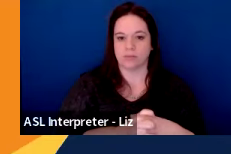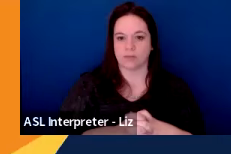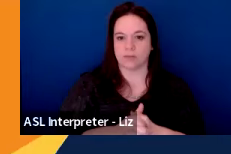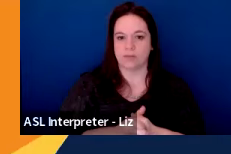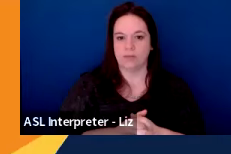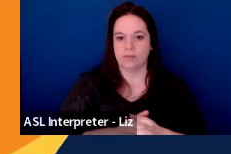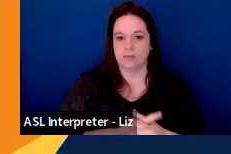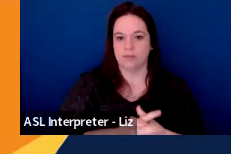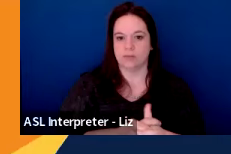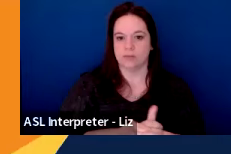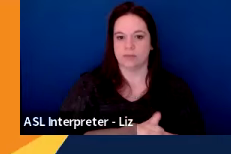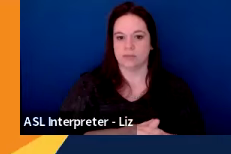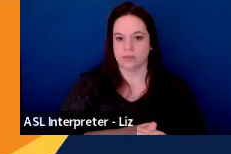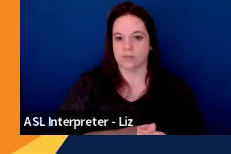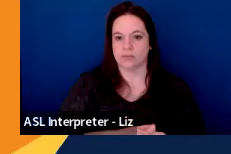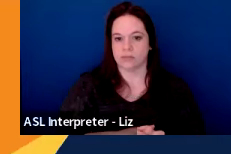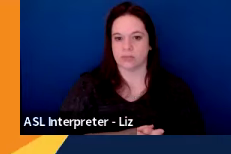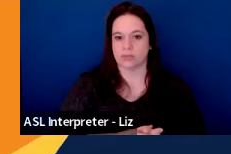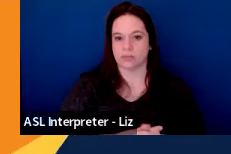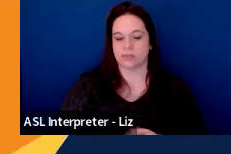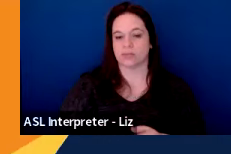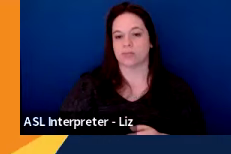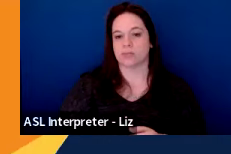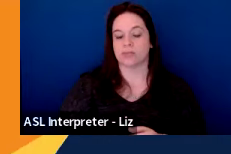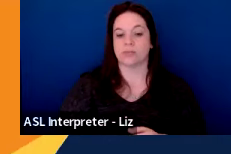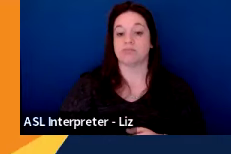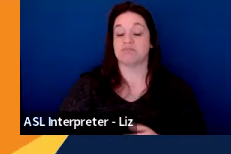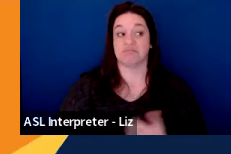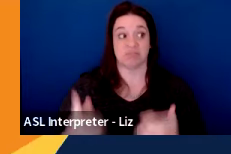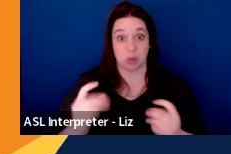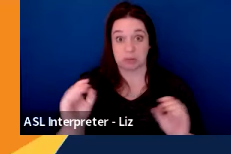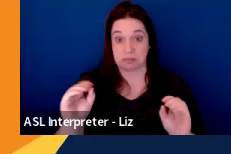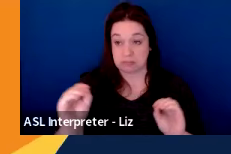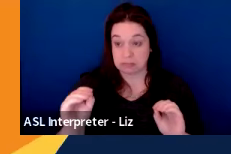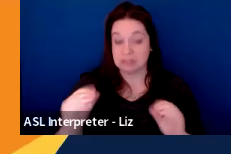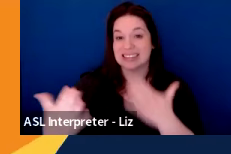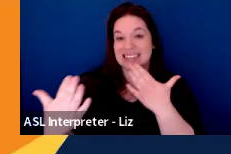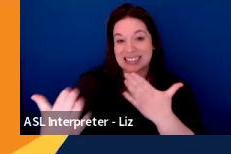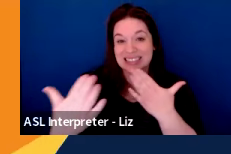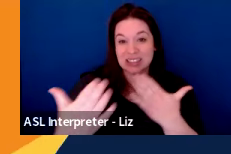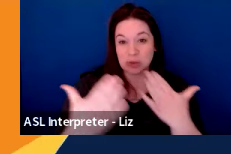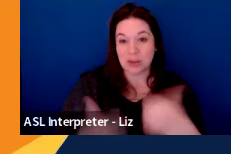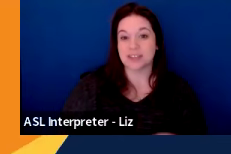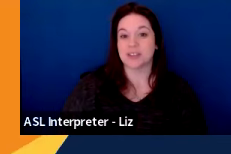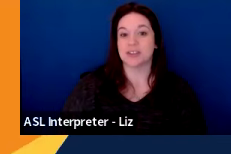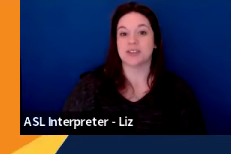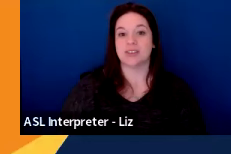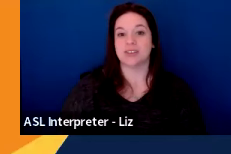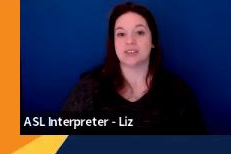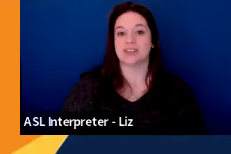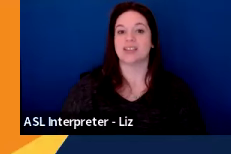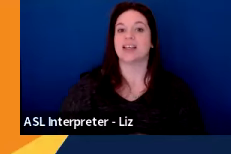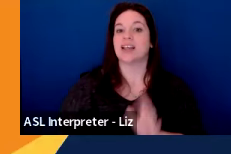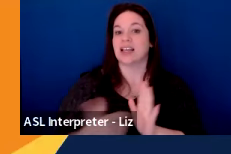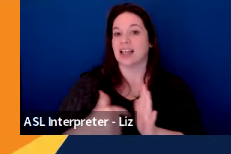So if we don't have any more questions, I want to thank you so much. And again, we're